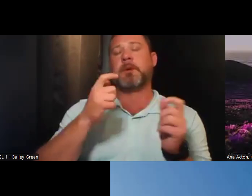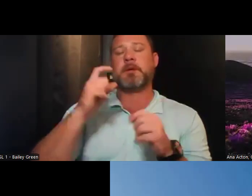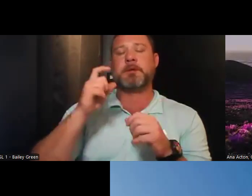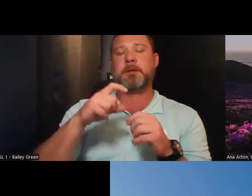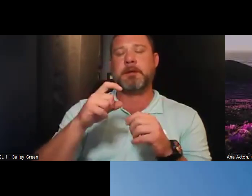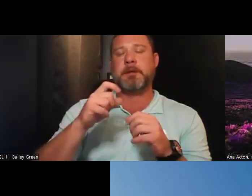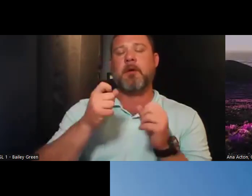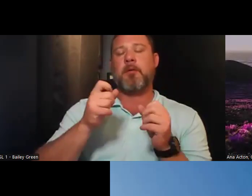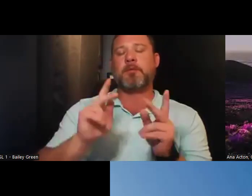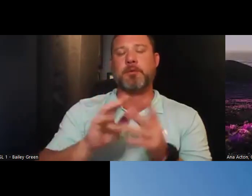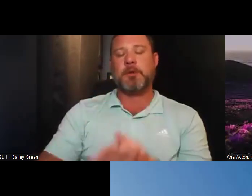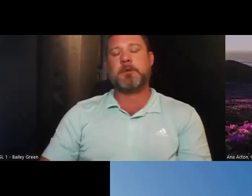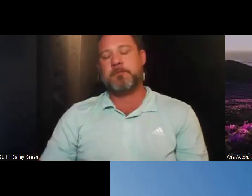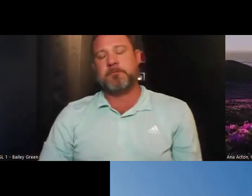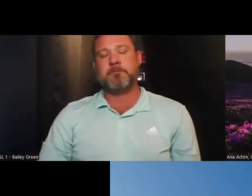and opportunity?